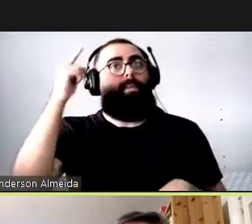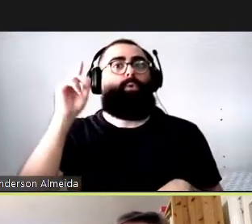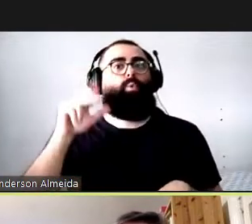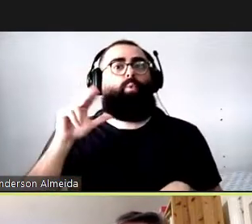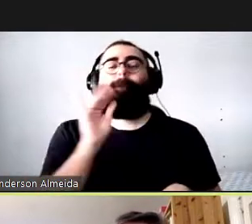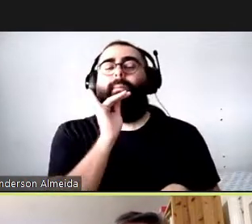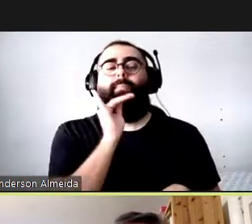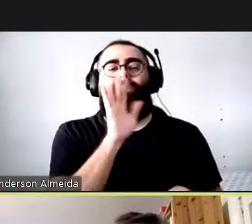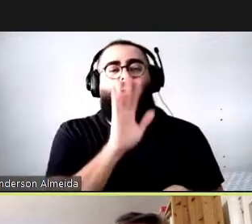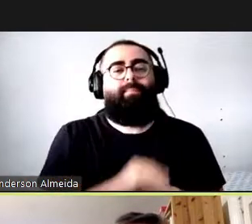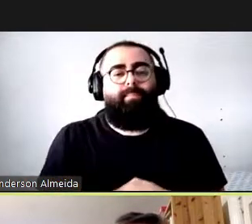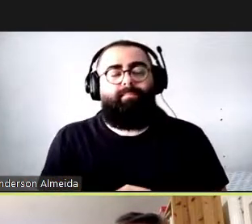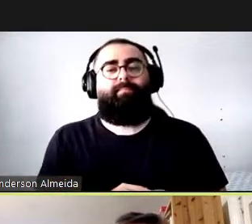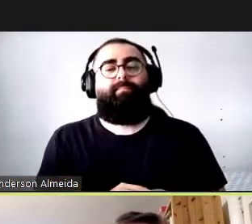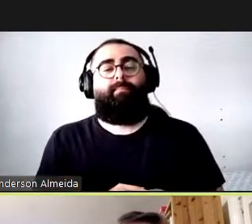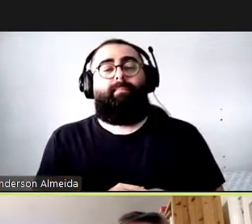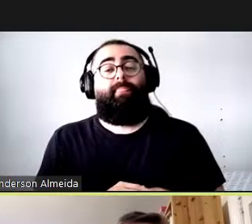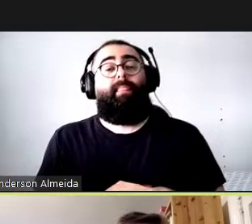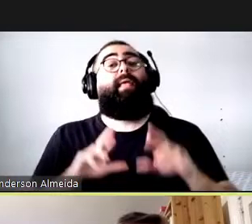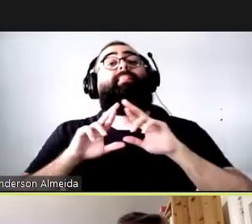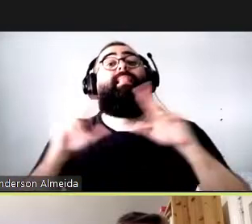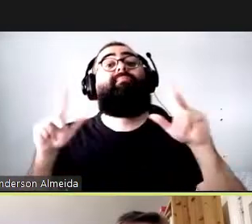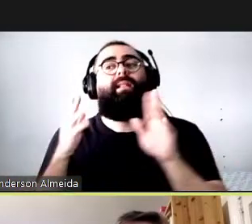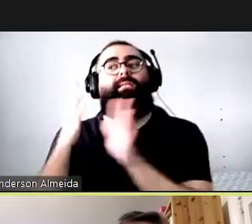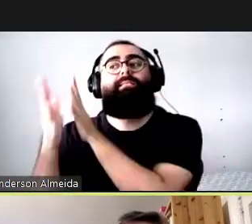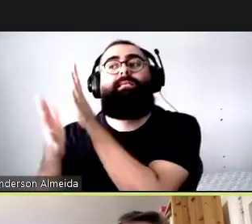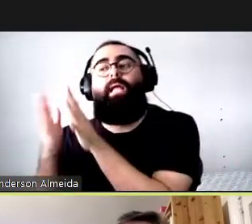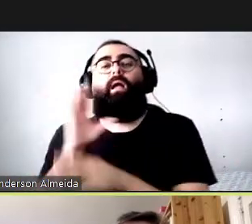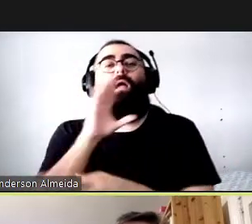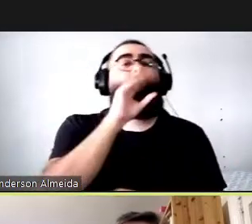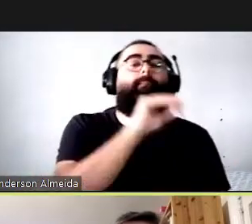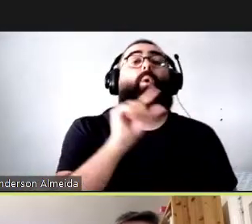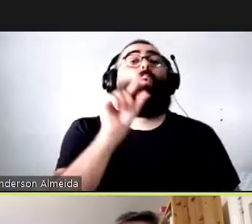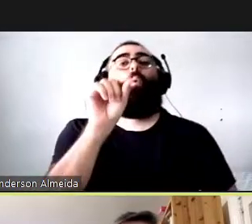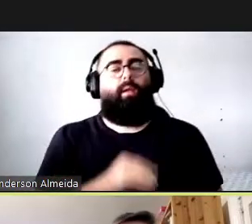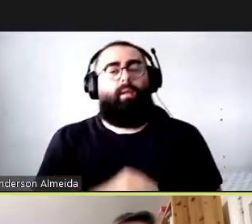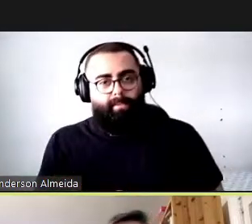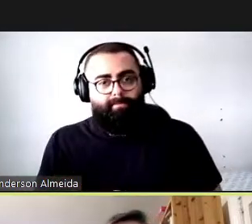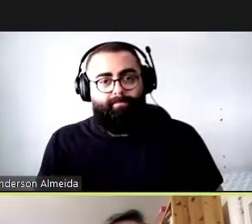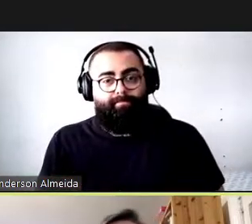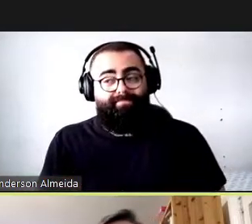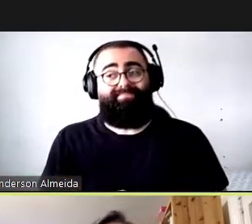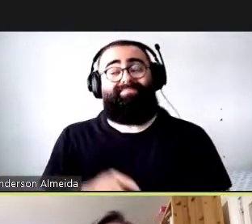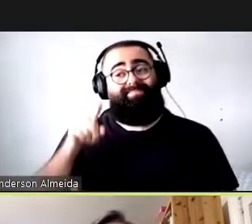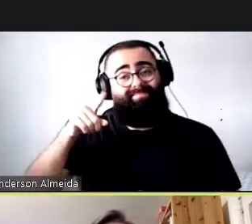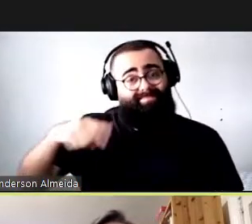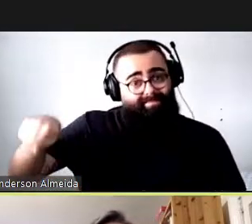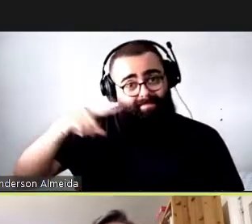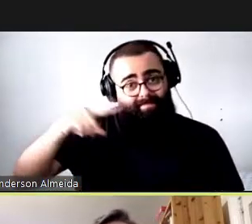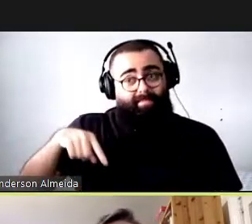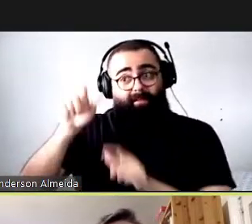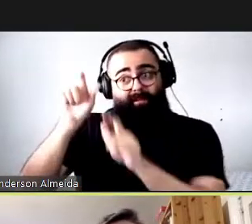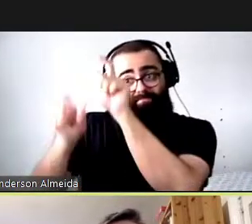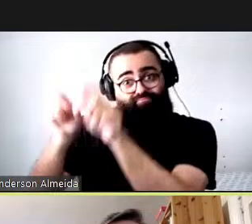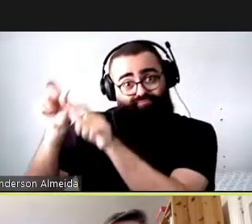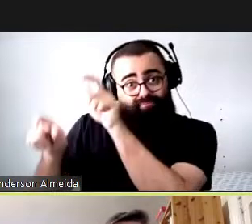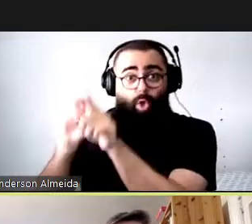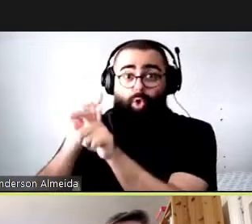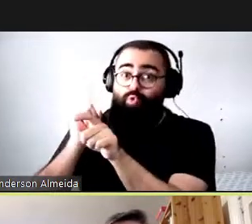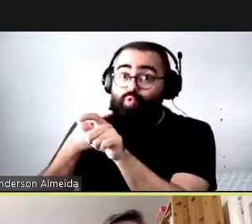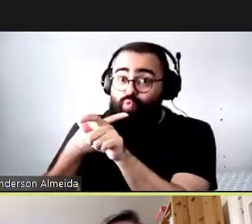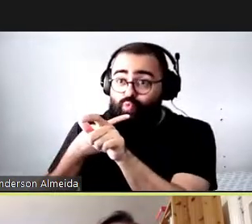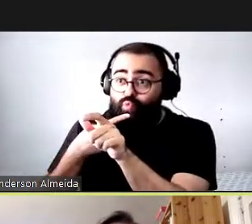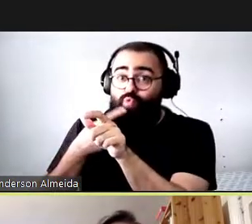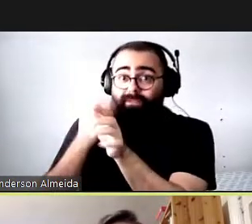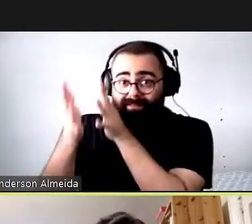thing that's different about sign versus speech is that most signers are not born